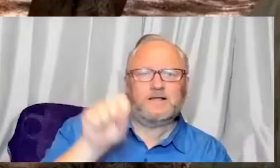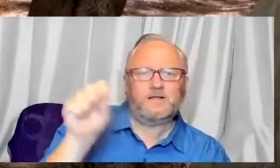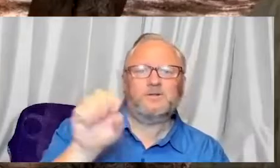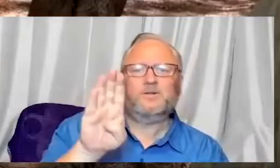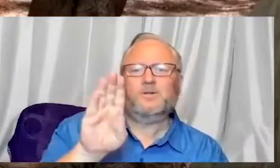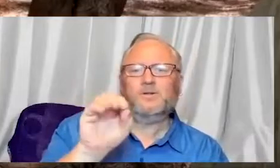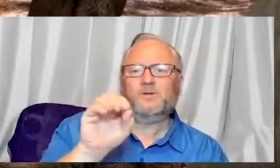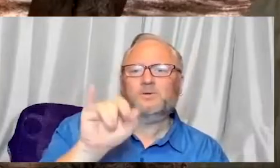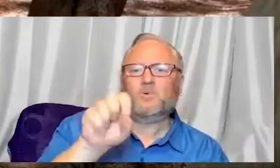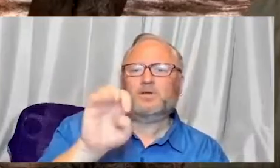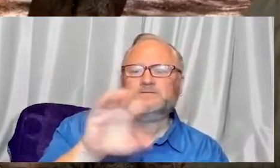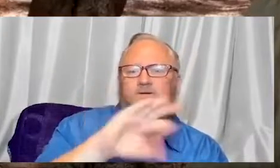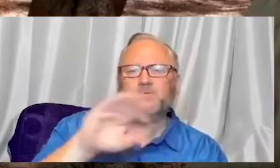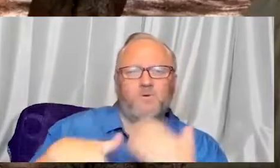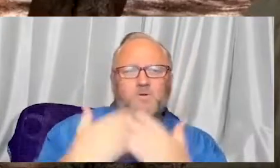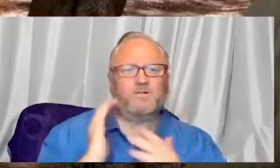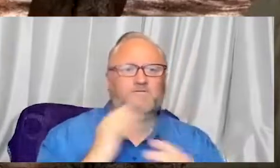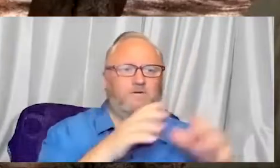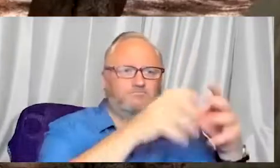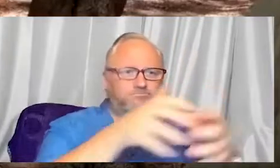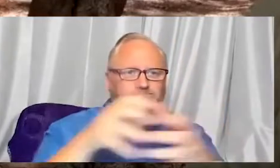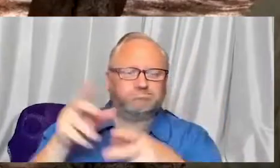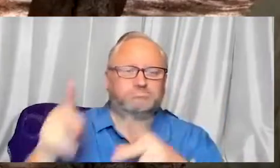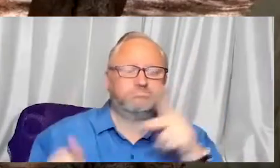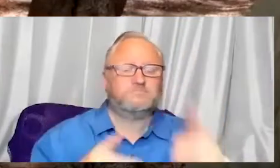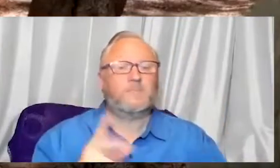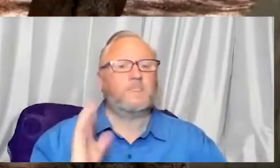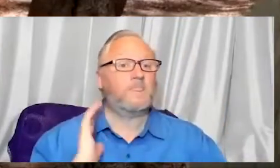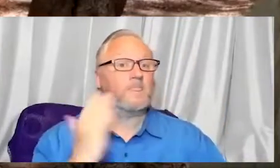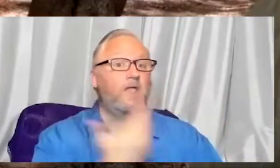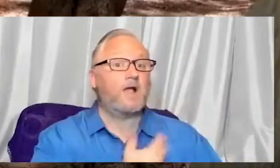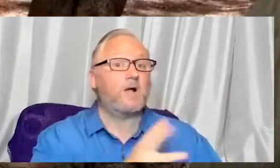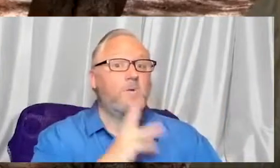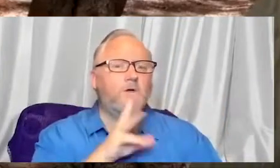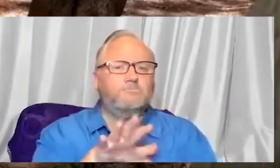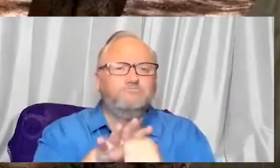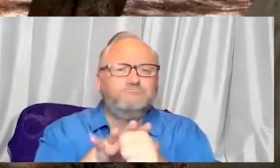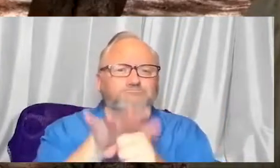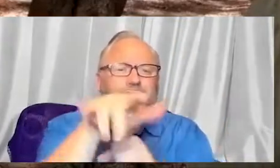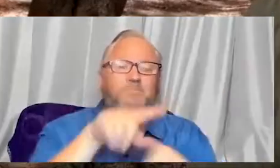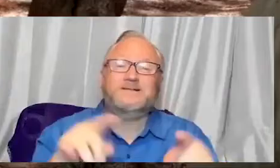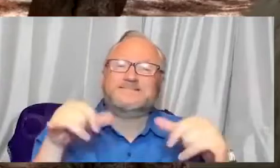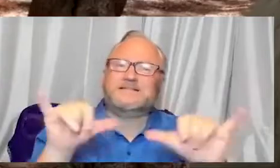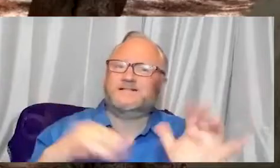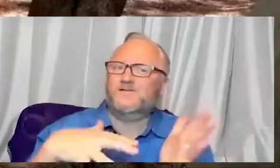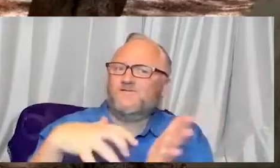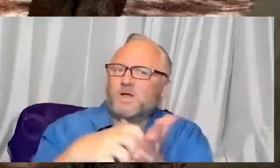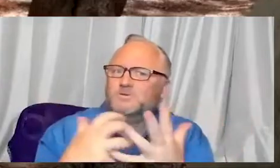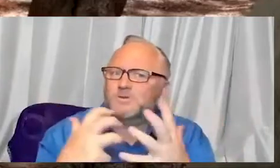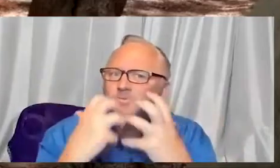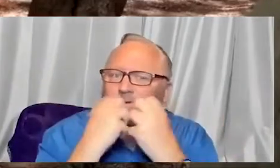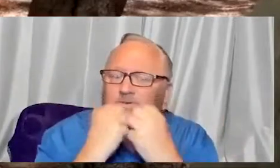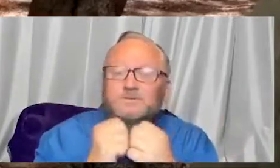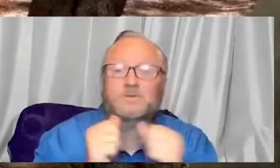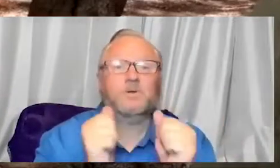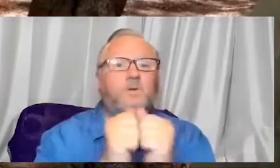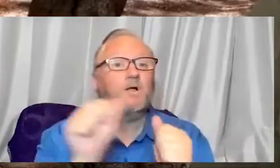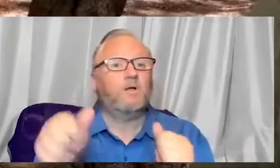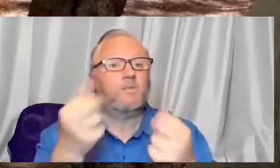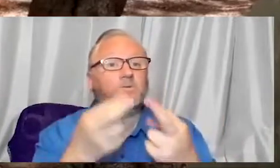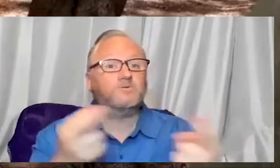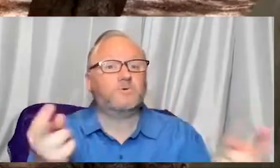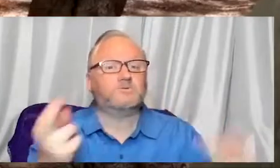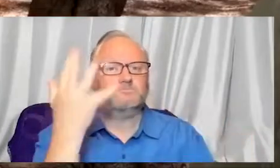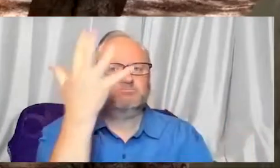populations. Our water is abundant, yet fragile and precious. Along with other resources of timber